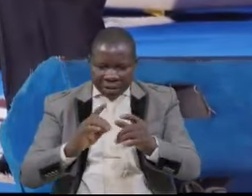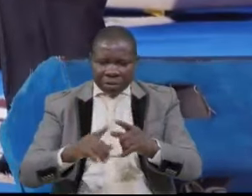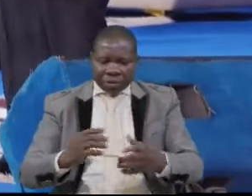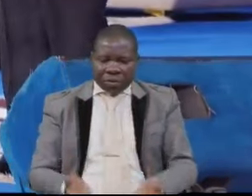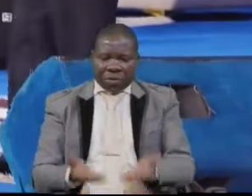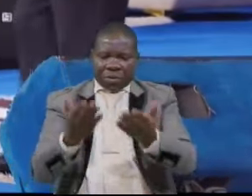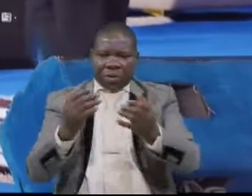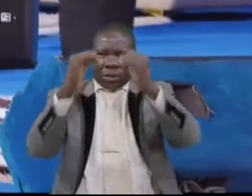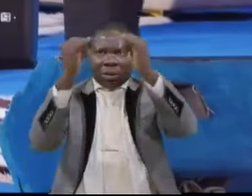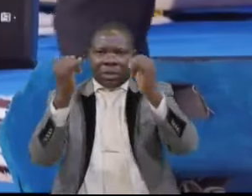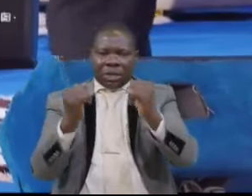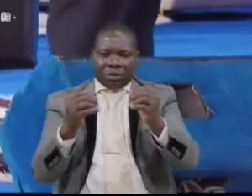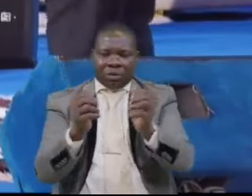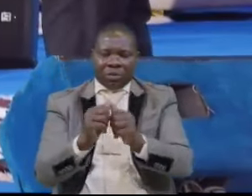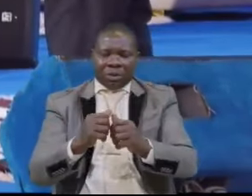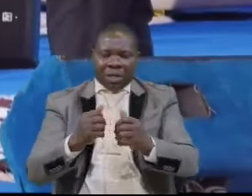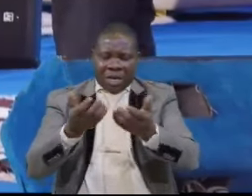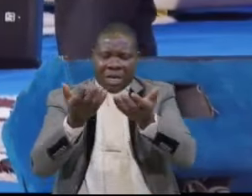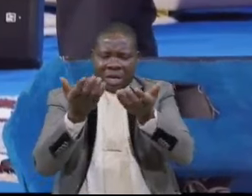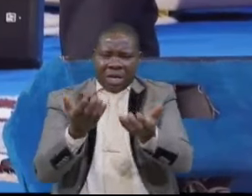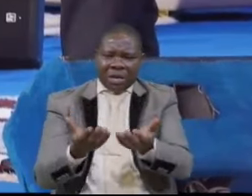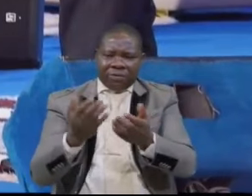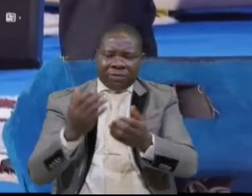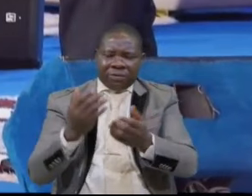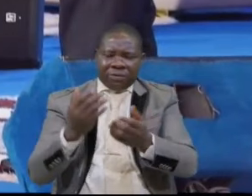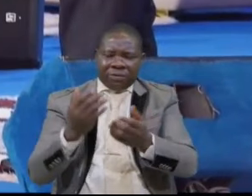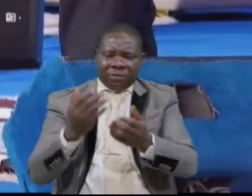feet. And that idol of